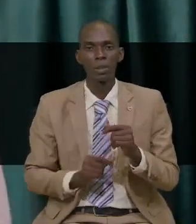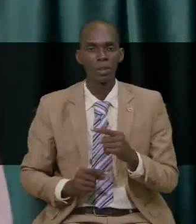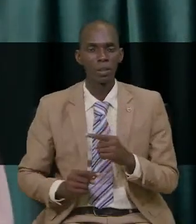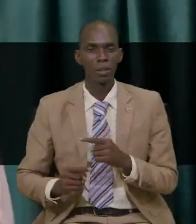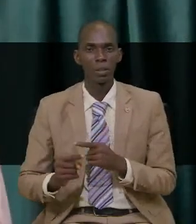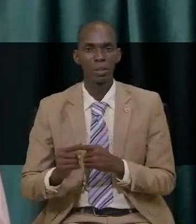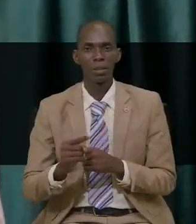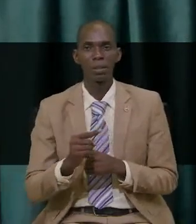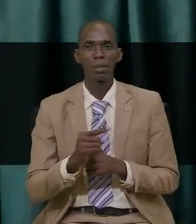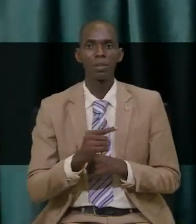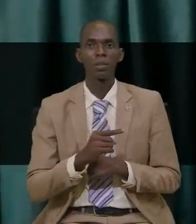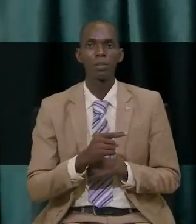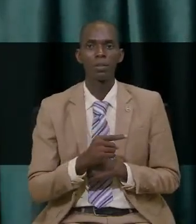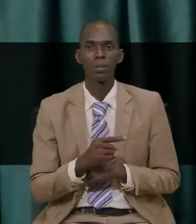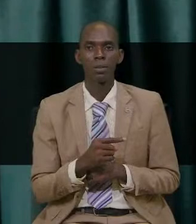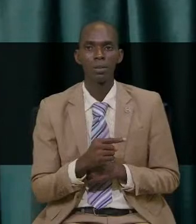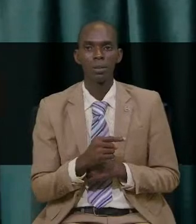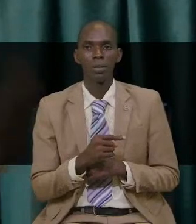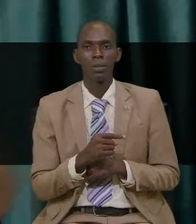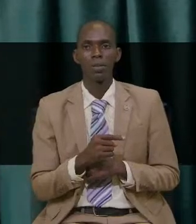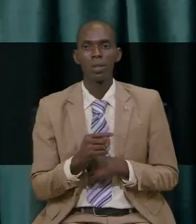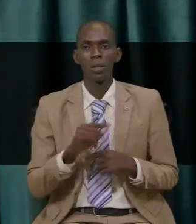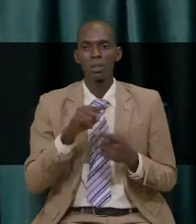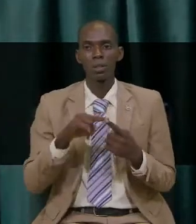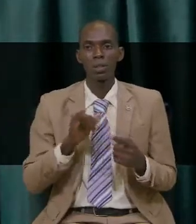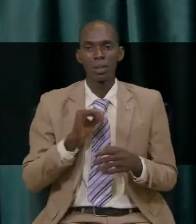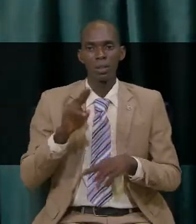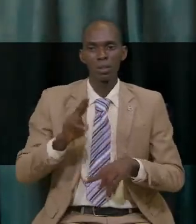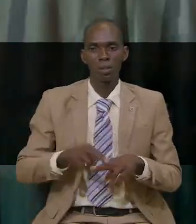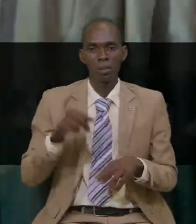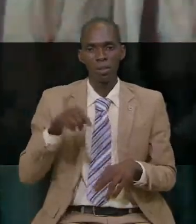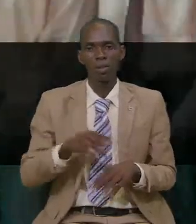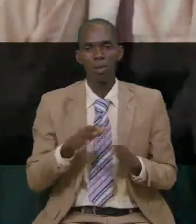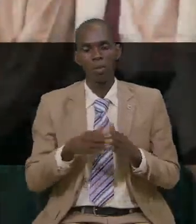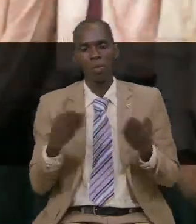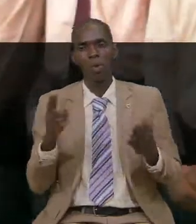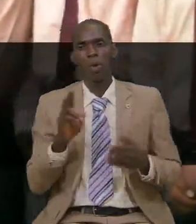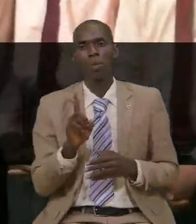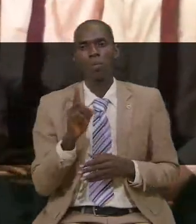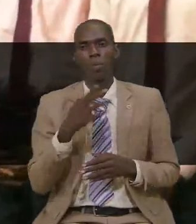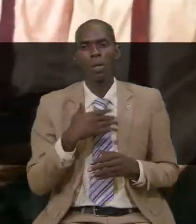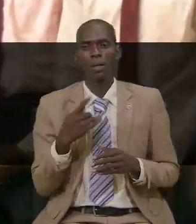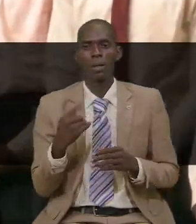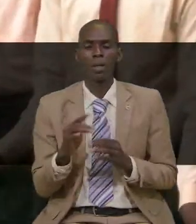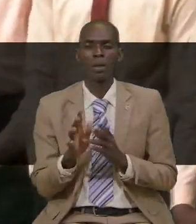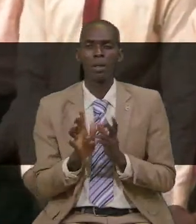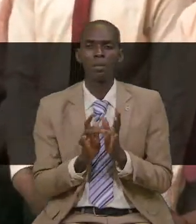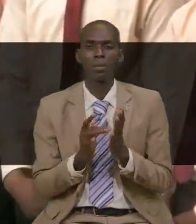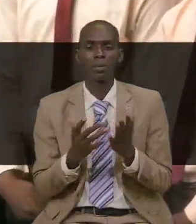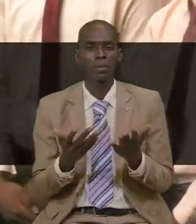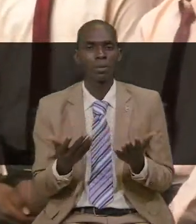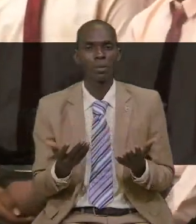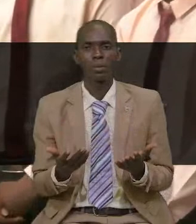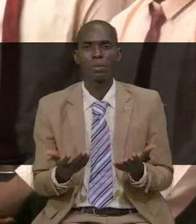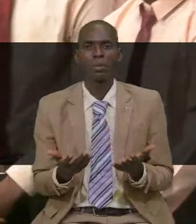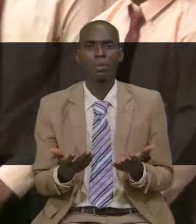Every day, when I sit down and open up the